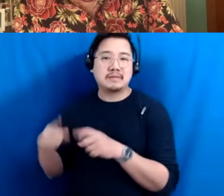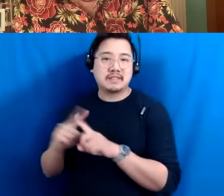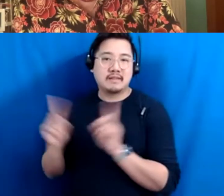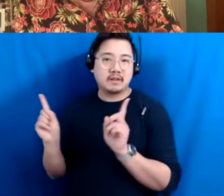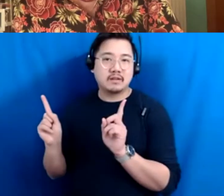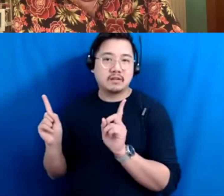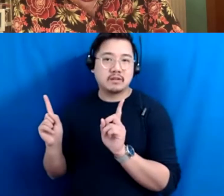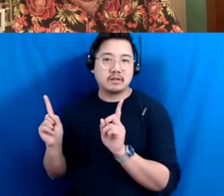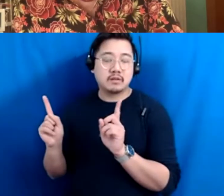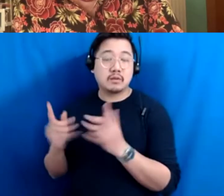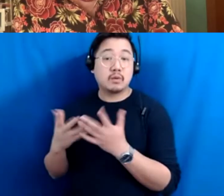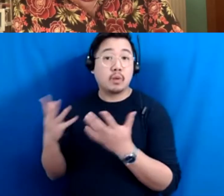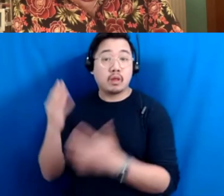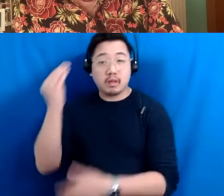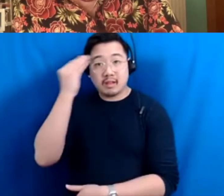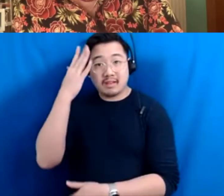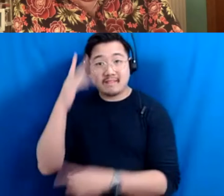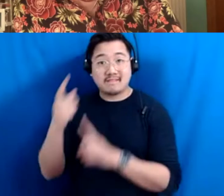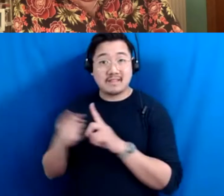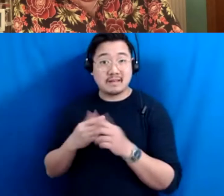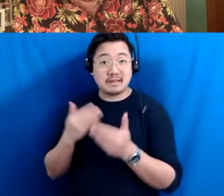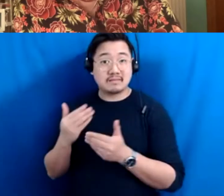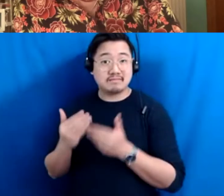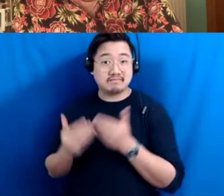that experience, though, is simply that